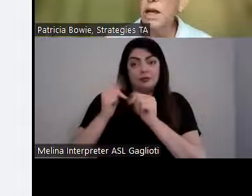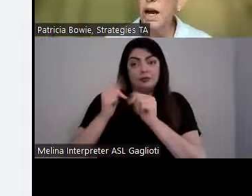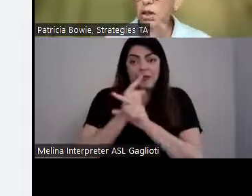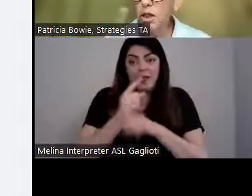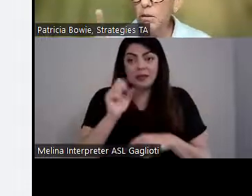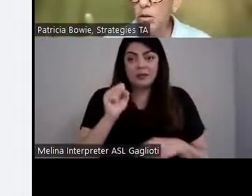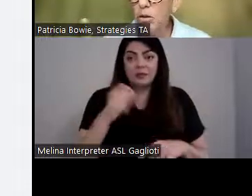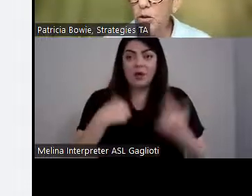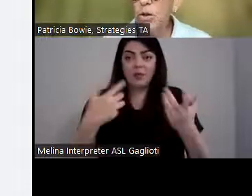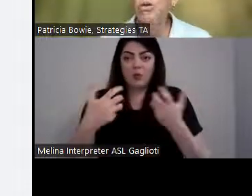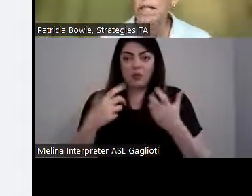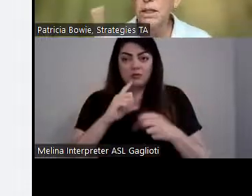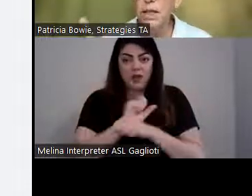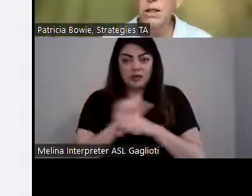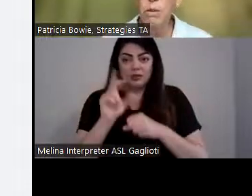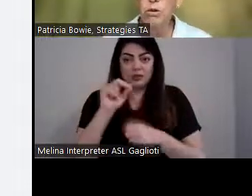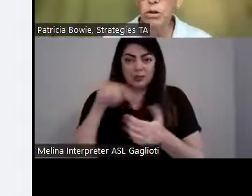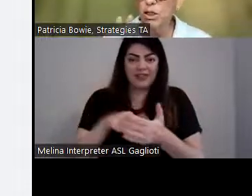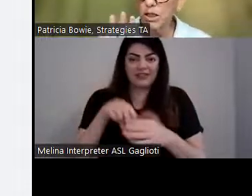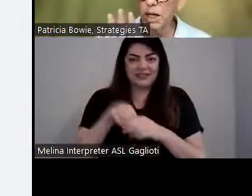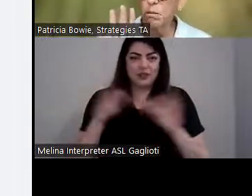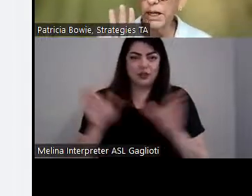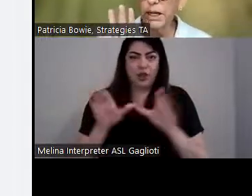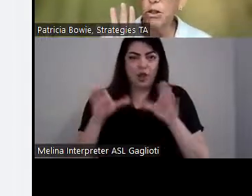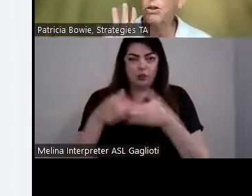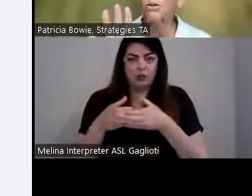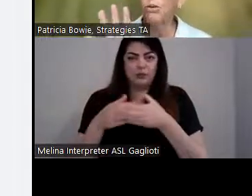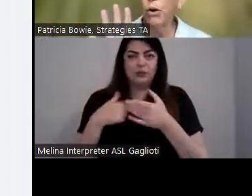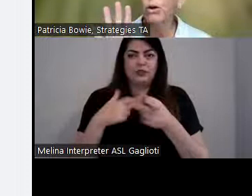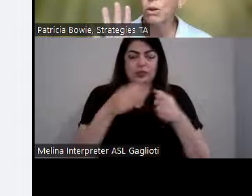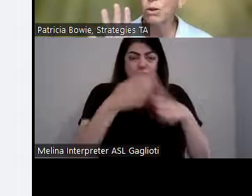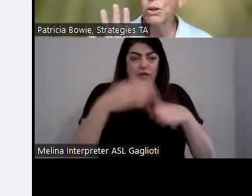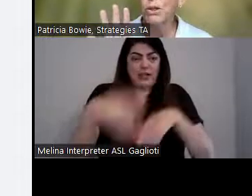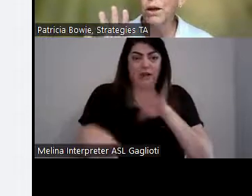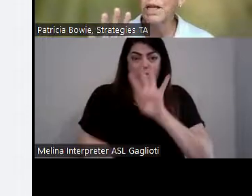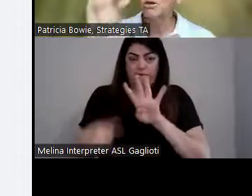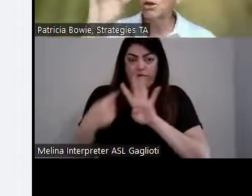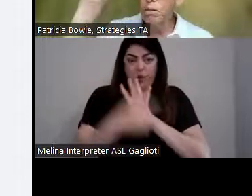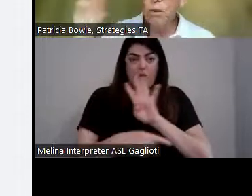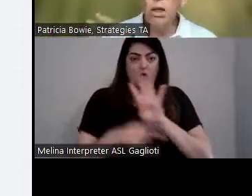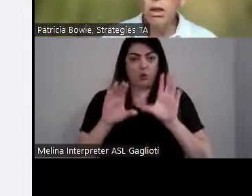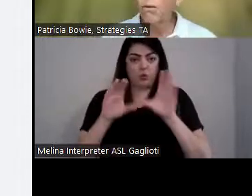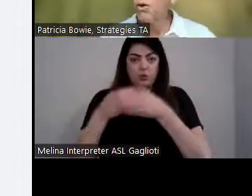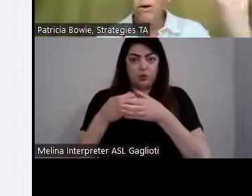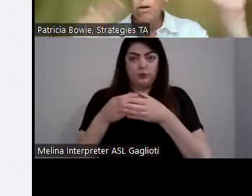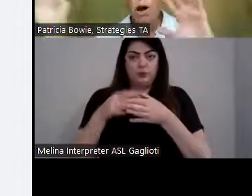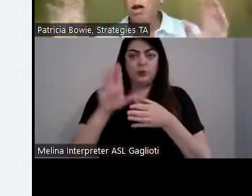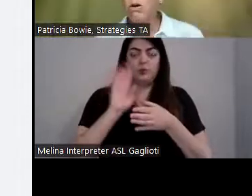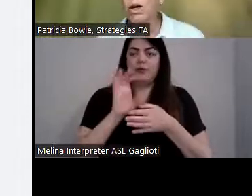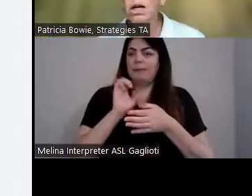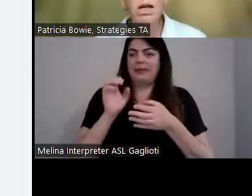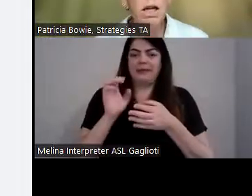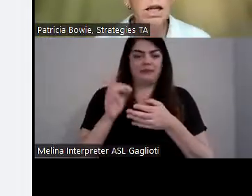wanted to actually do this in a small group. We're just going to break out into 4 groups. So you'll be with folks from